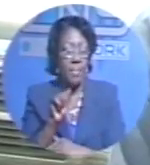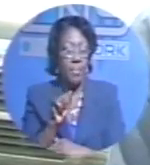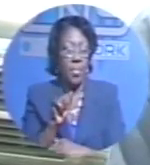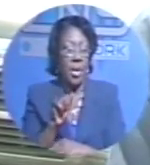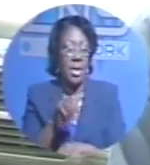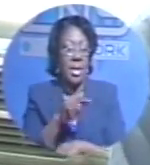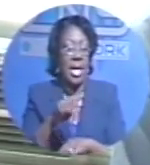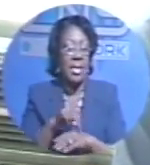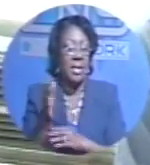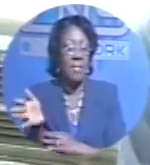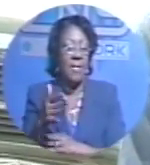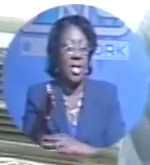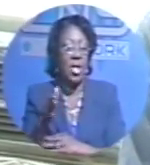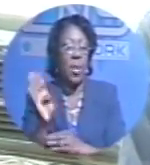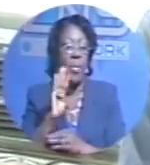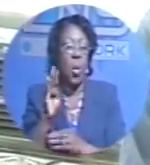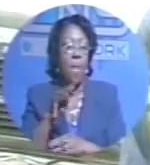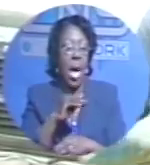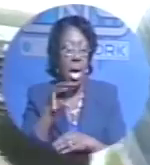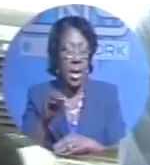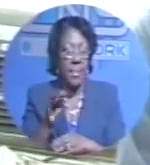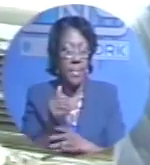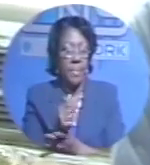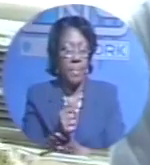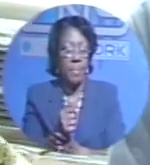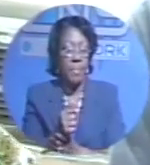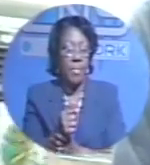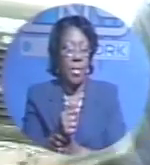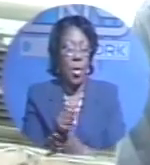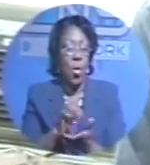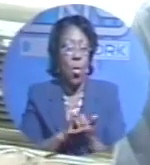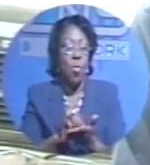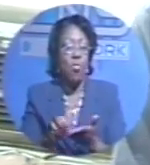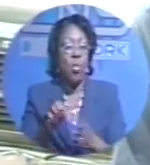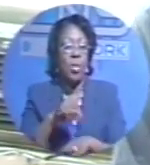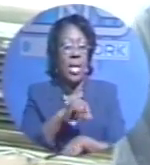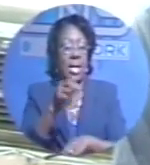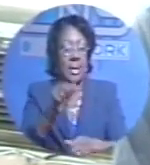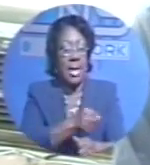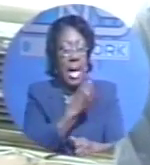fish? National fish, blue marlin. Okay. Who wrote the national anthem?